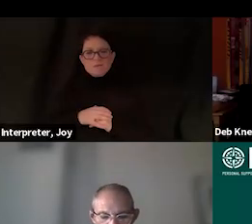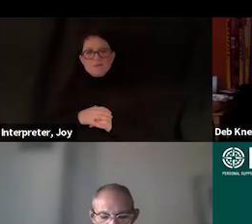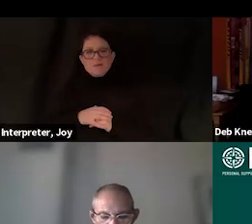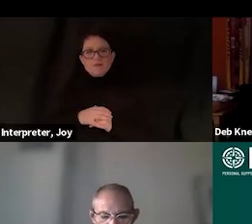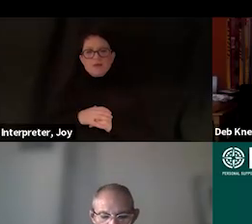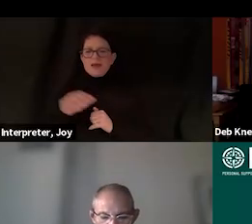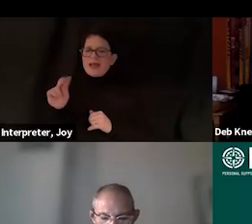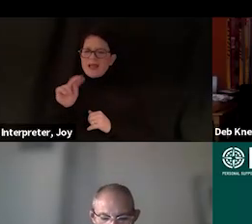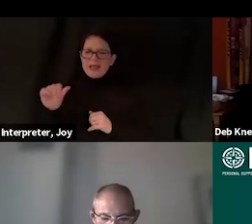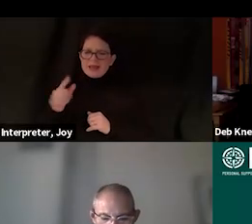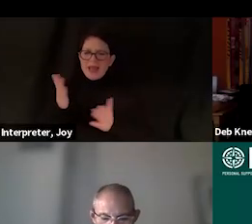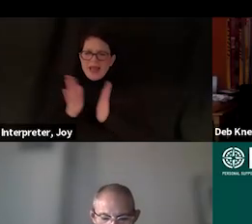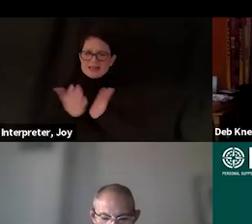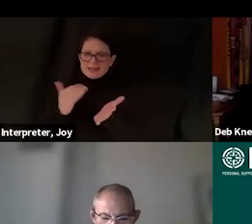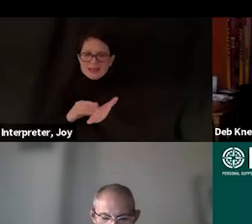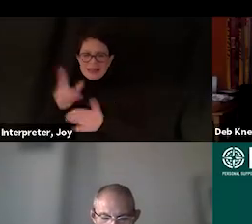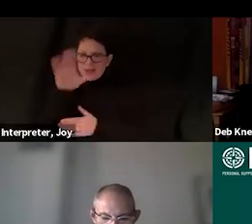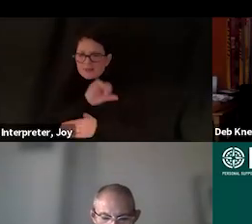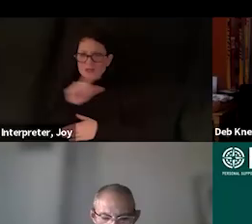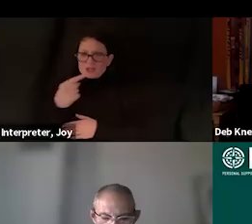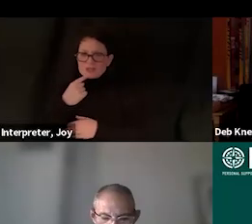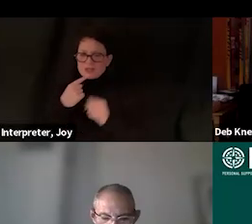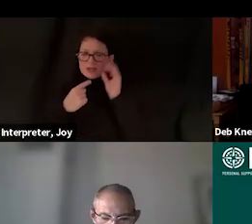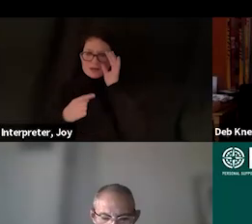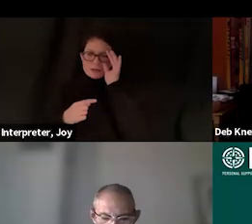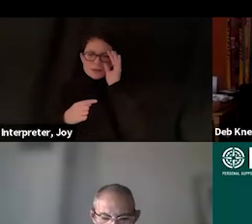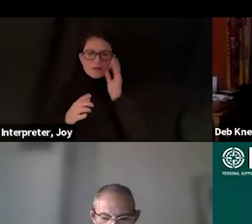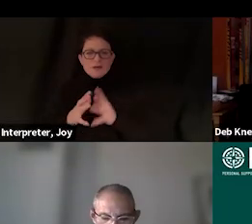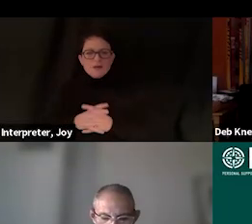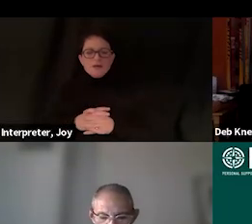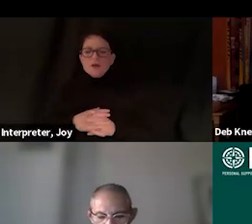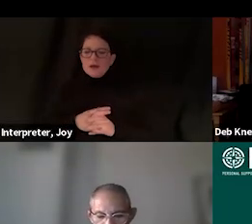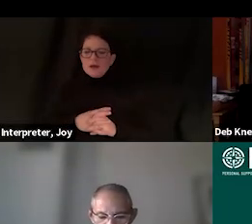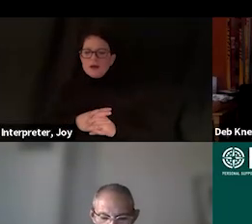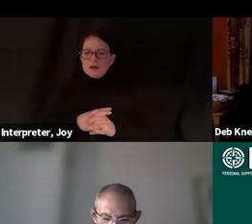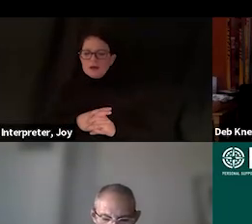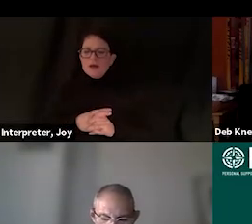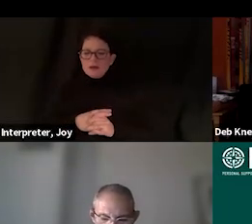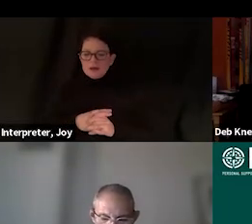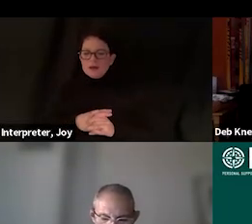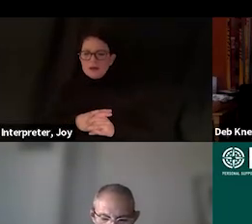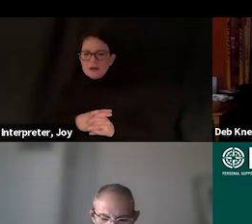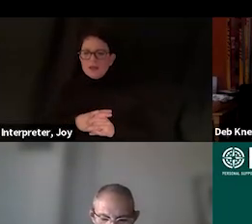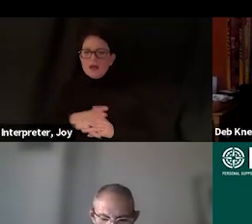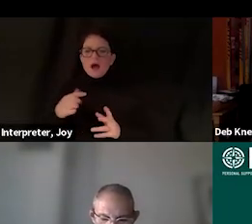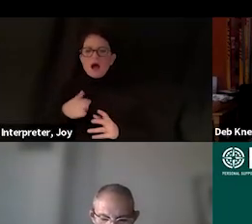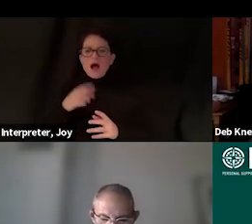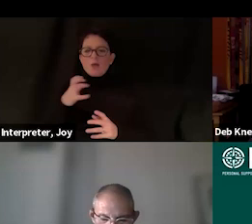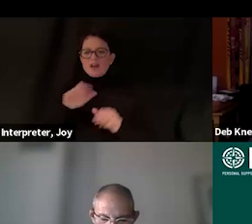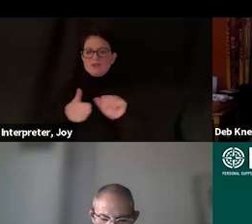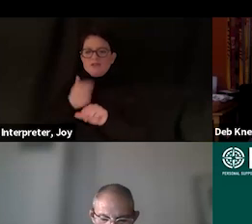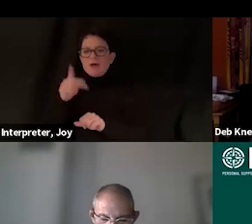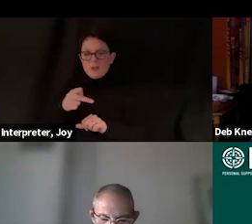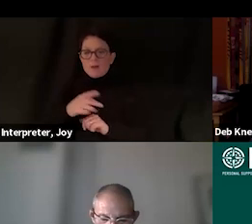Can you ask that question again, Anna? I didn't hear the beginning of it. Sorry. Sorry. I wanted to follow